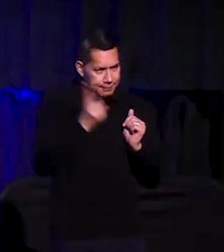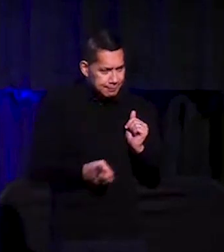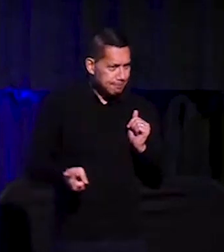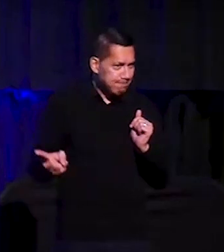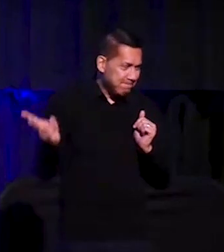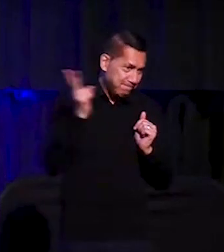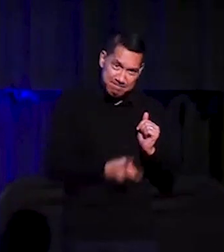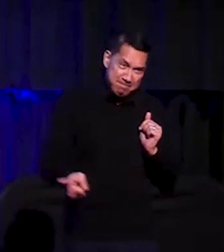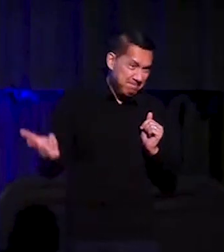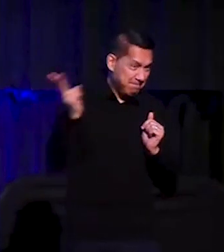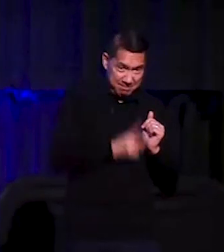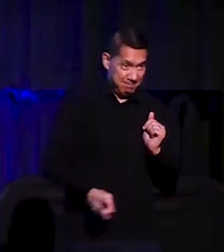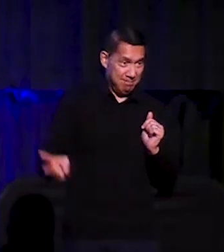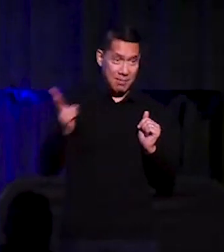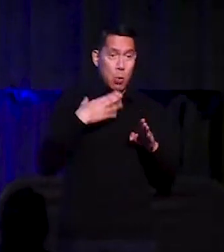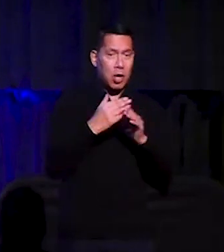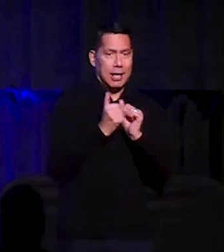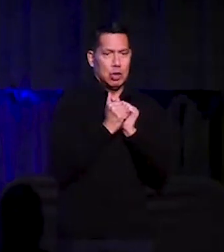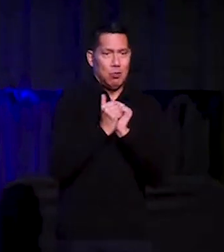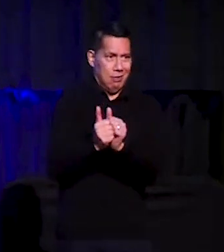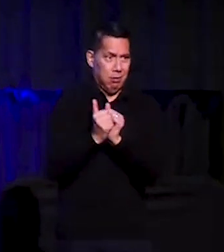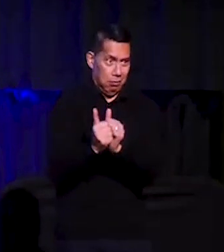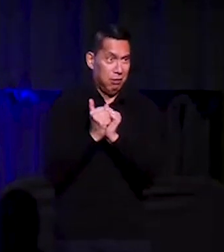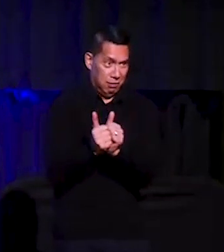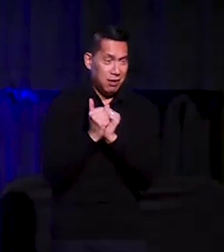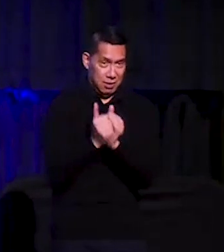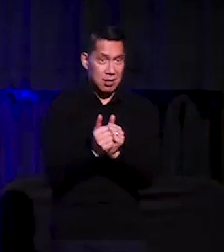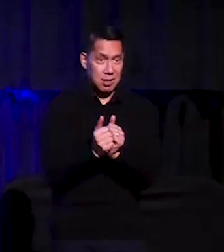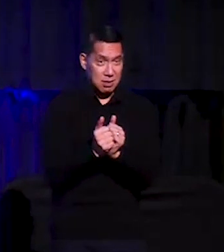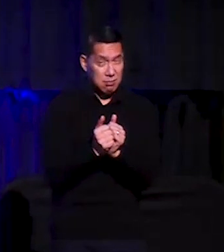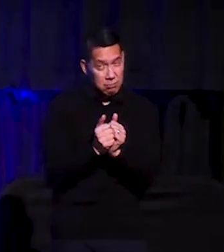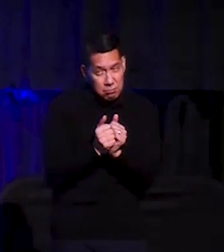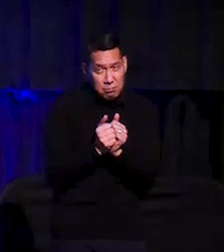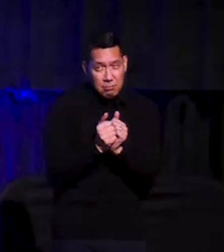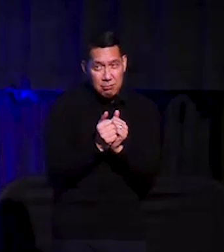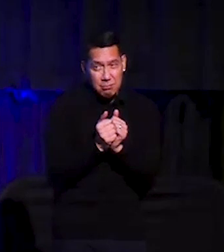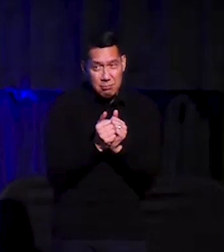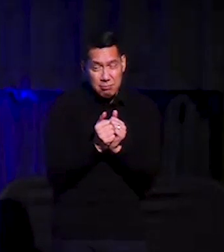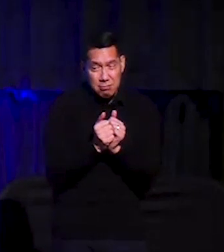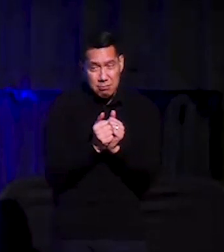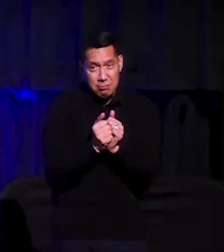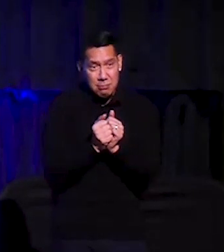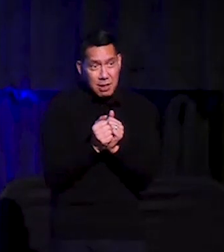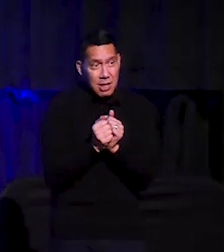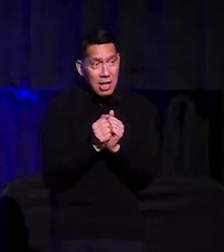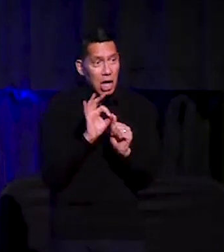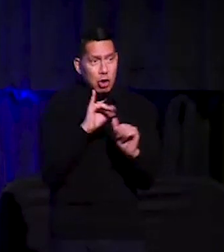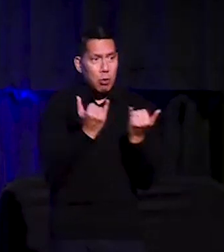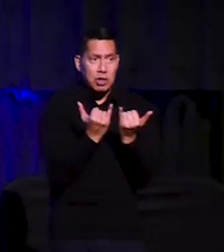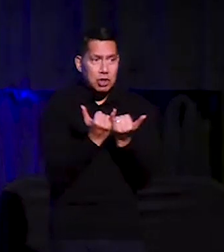it again and again together. It is not a sprint, it's a